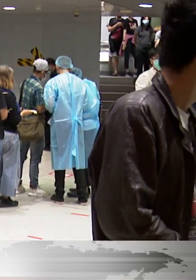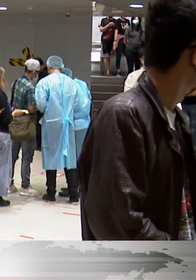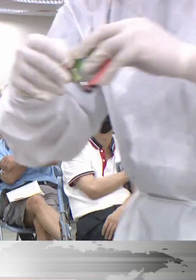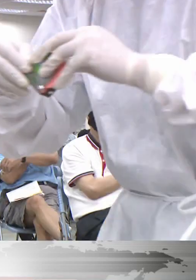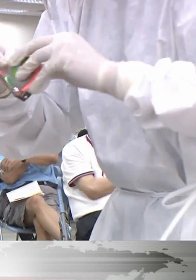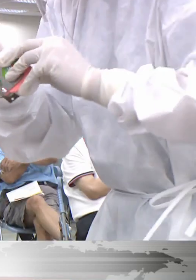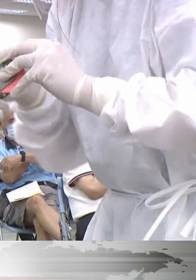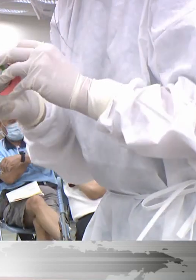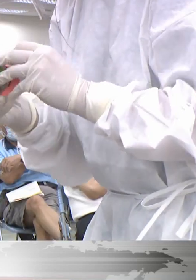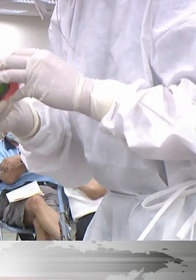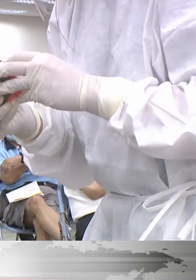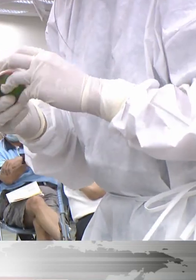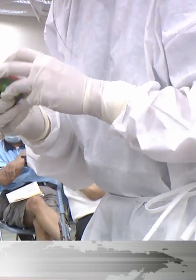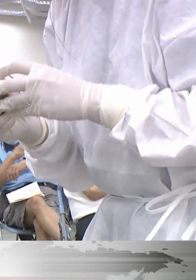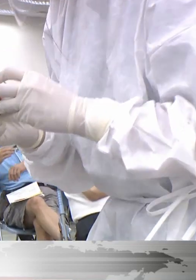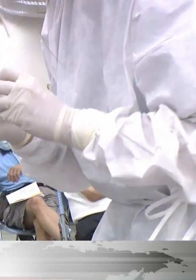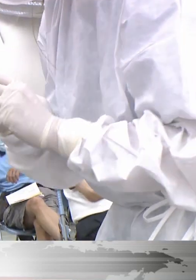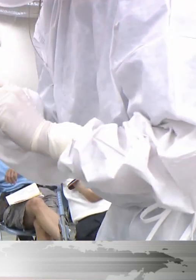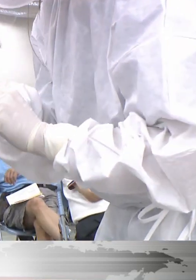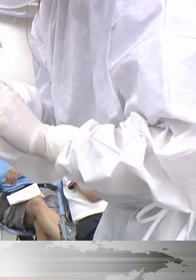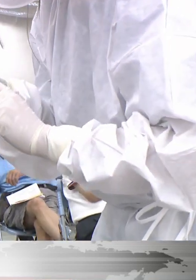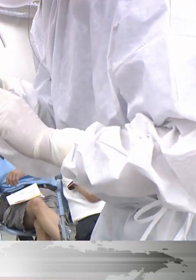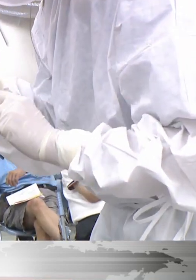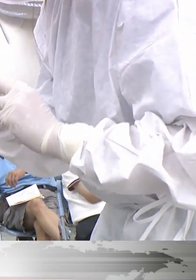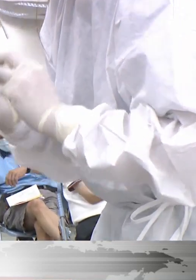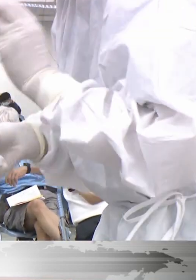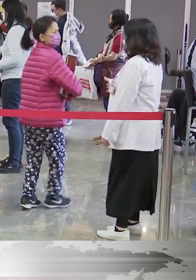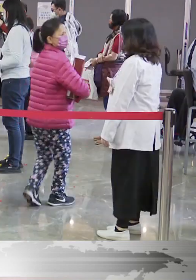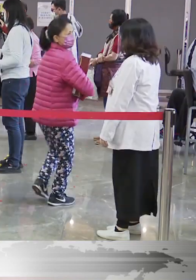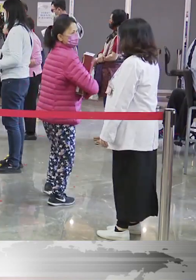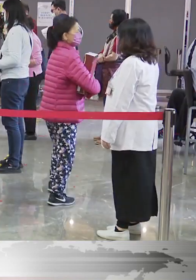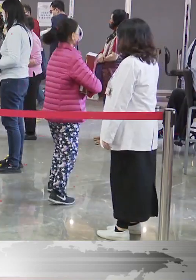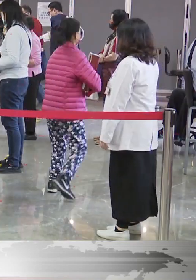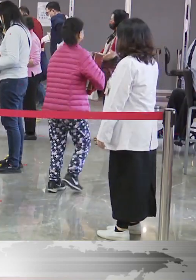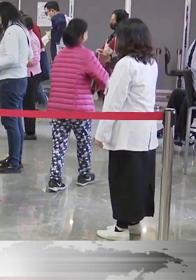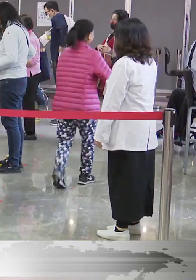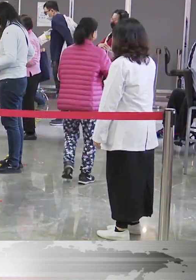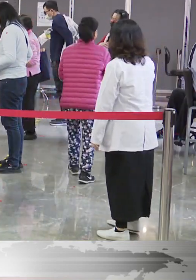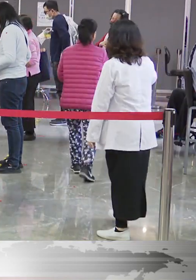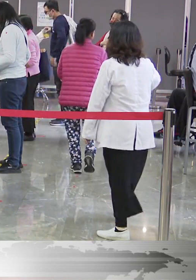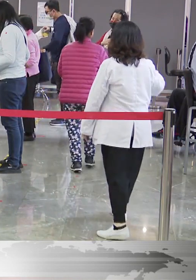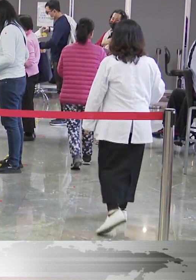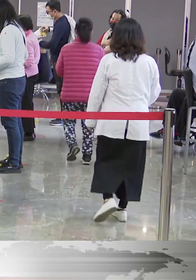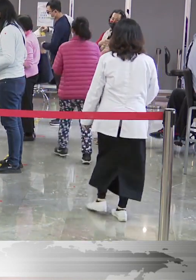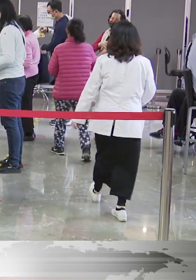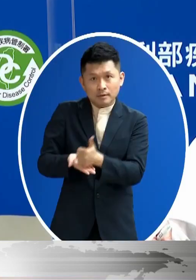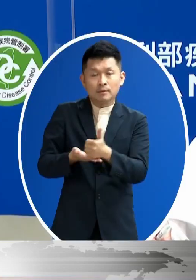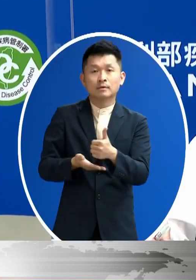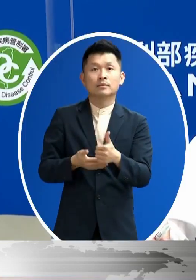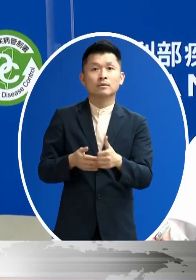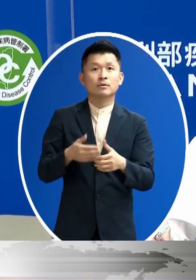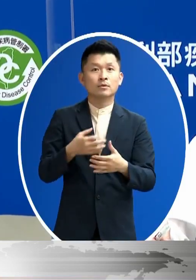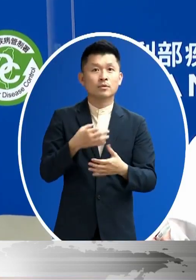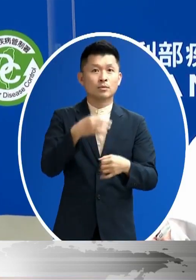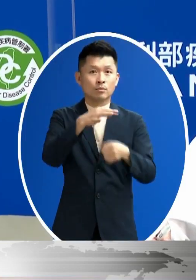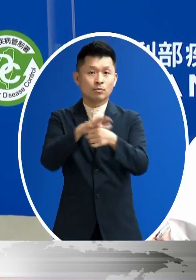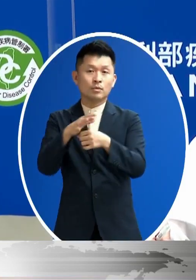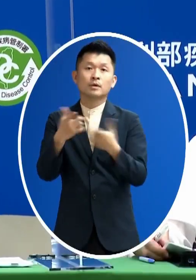to get boosters to strengthen their defenses against COVID. Incentives for vaccination are available until the end of May.